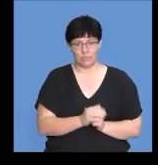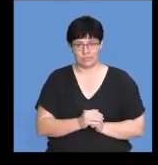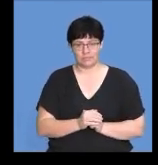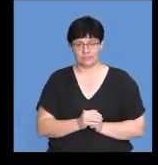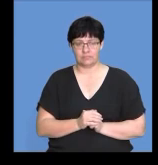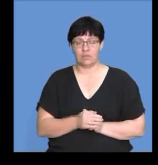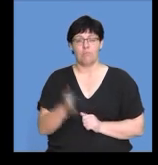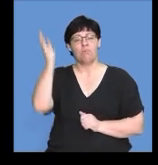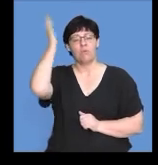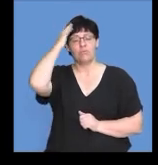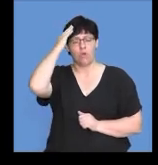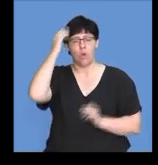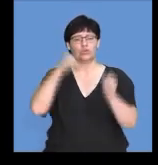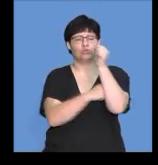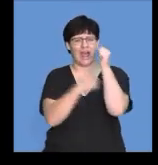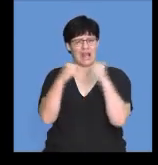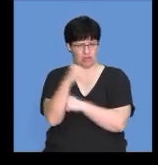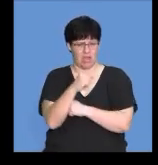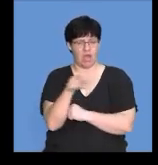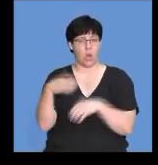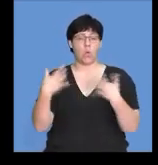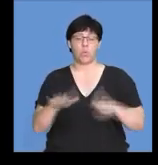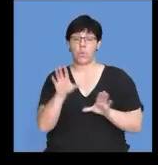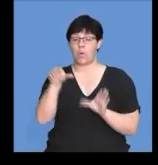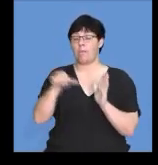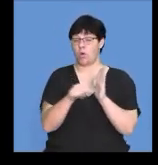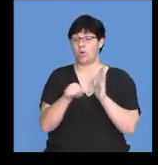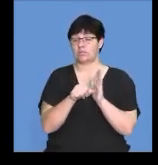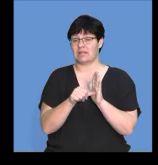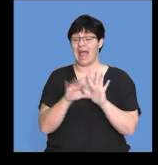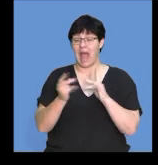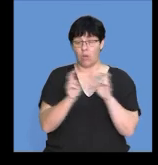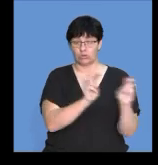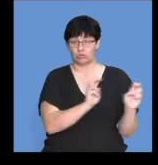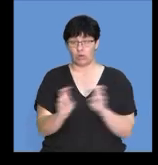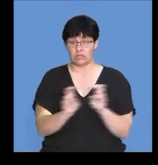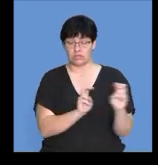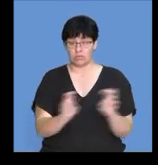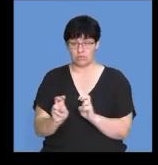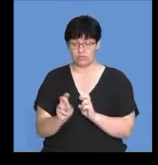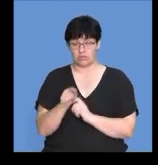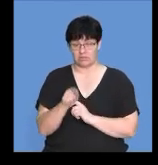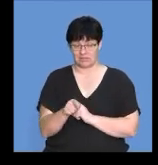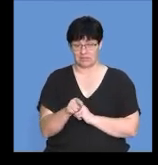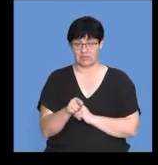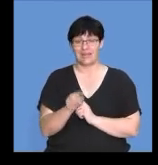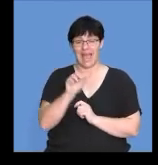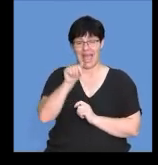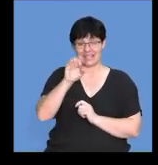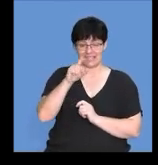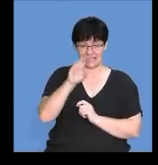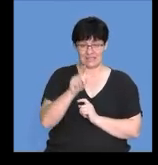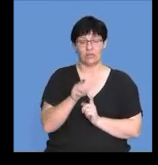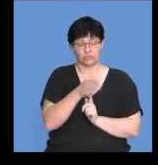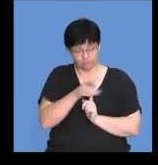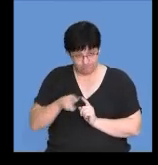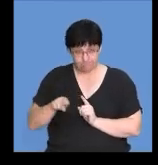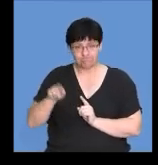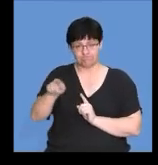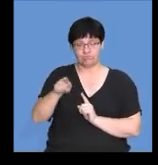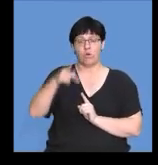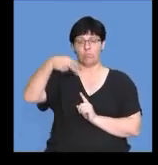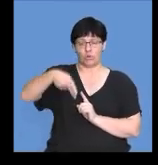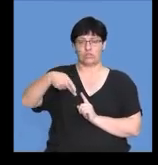that we've got structures that play a very important role in transporting those amino acids to the site of